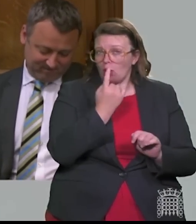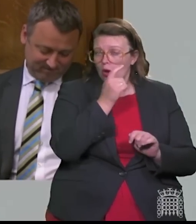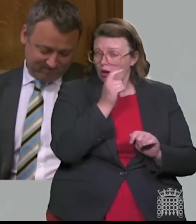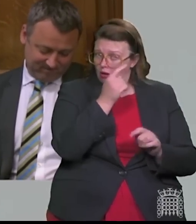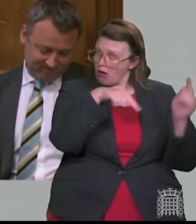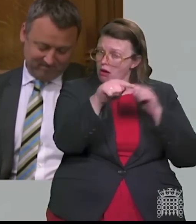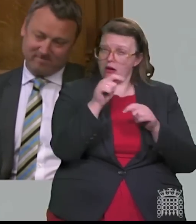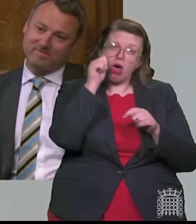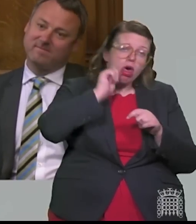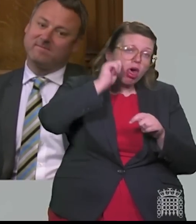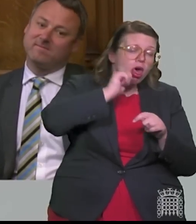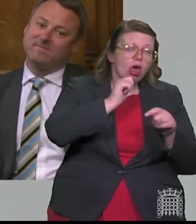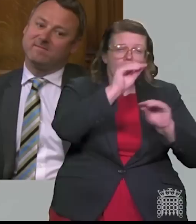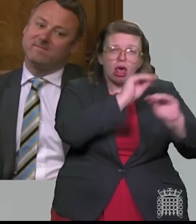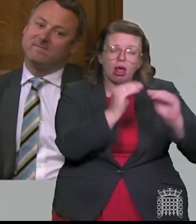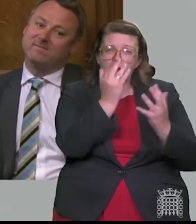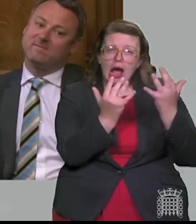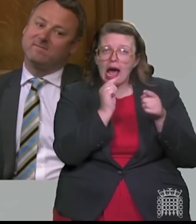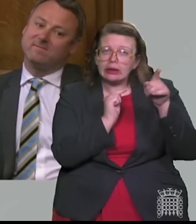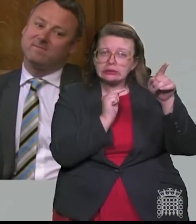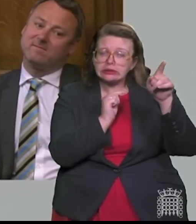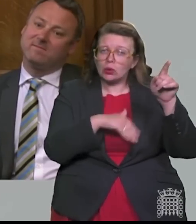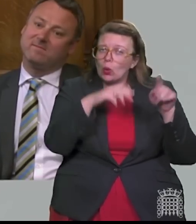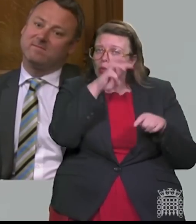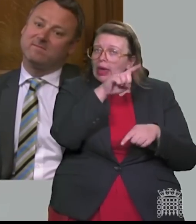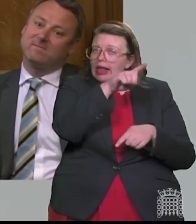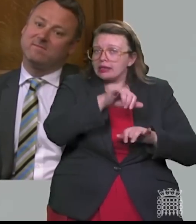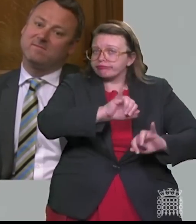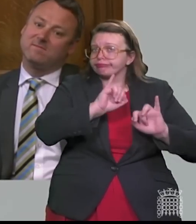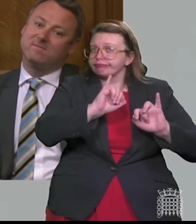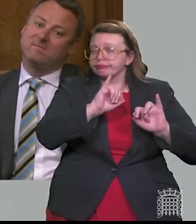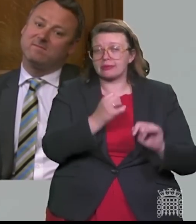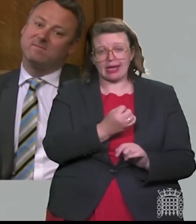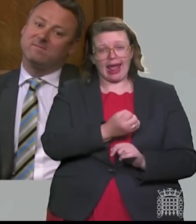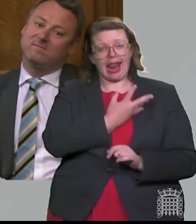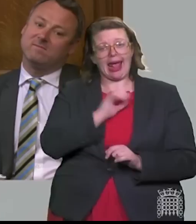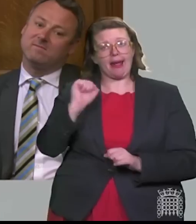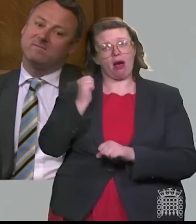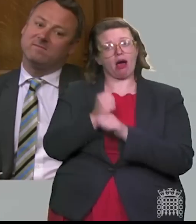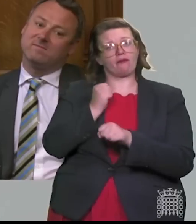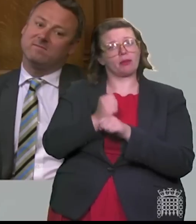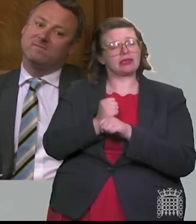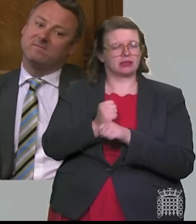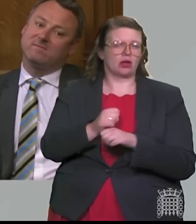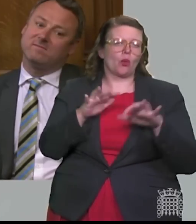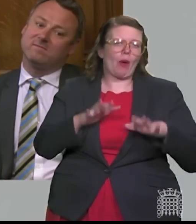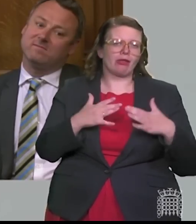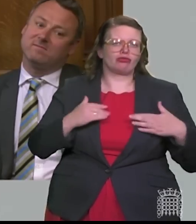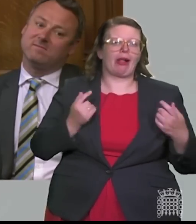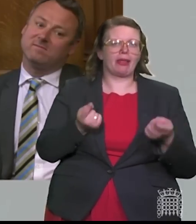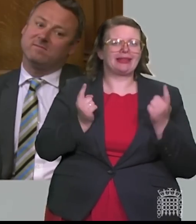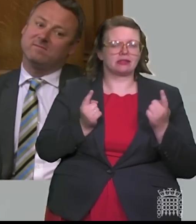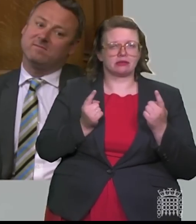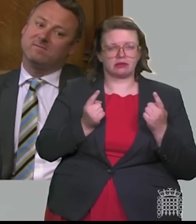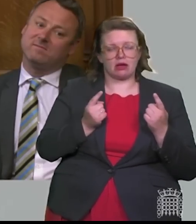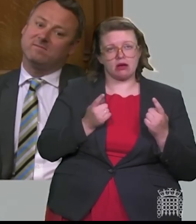conspiracy to falsify accounts. Astonishingly, the response of the Labour Welsh Health Secretary to this scandal was to demand